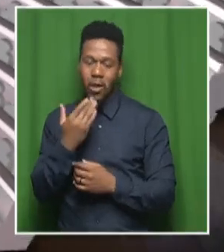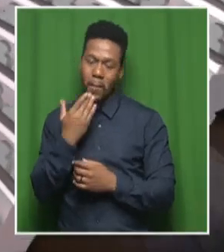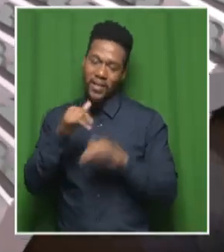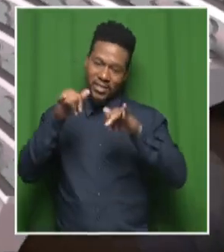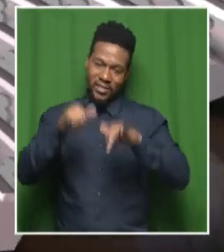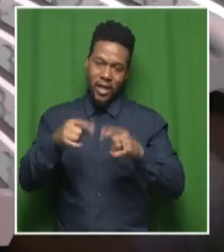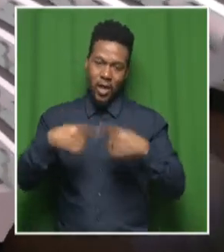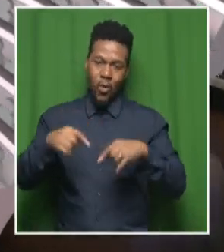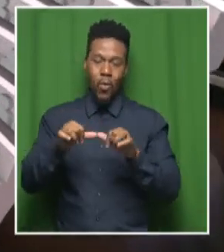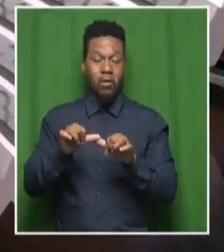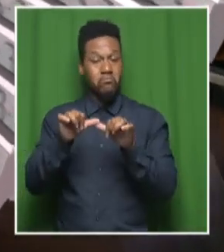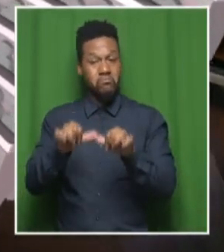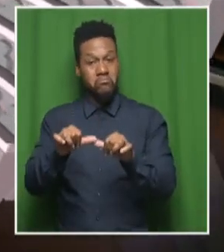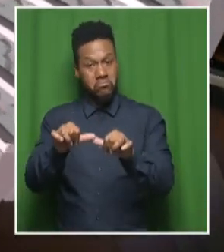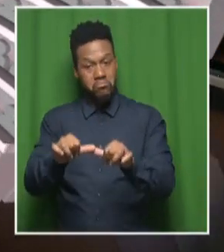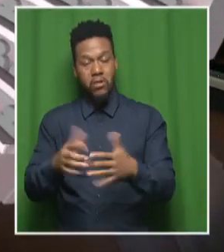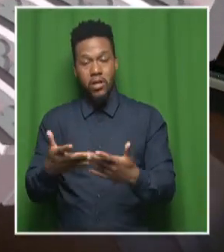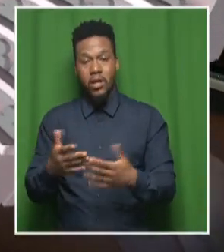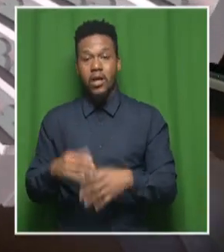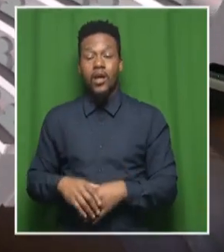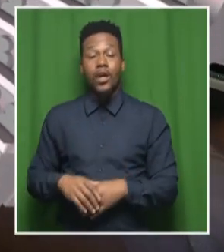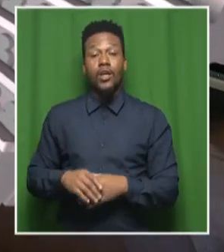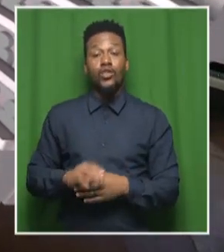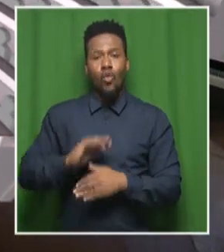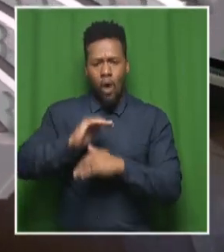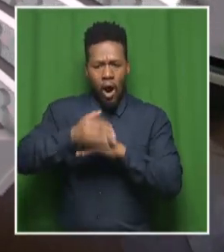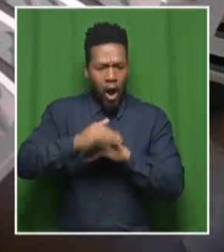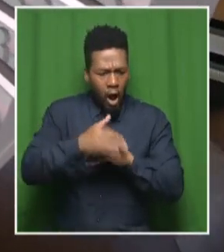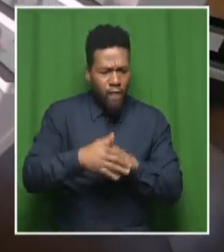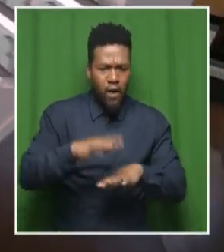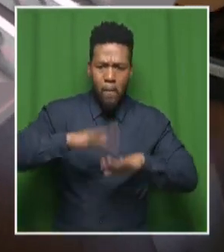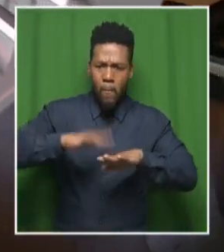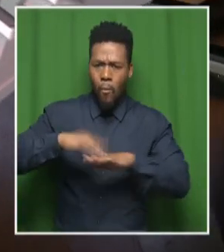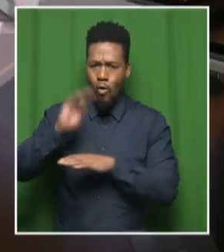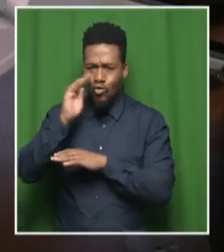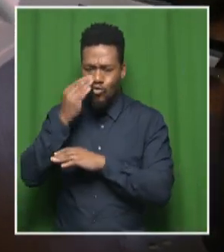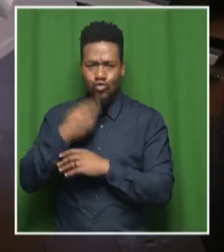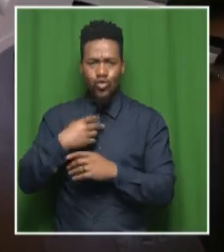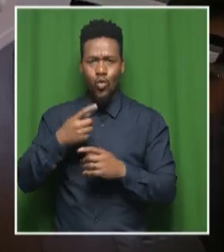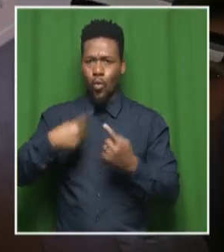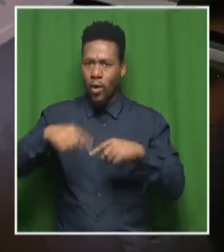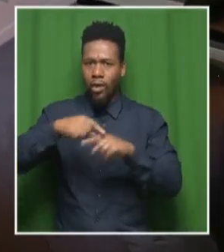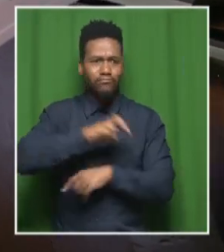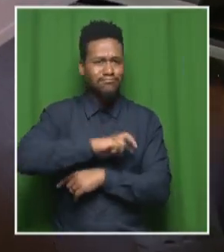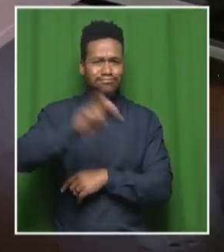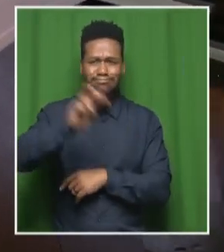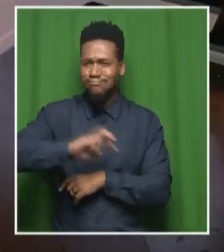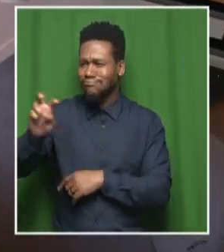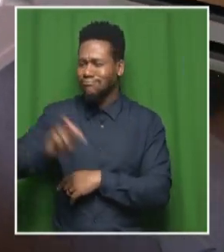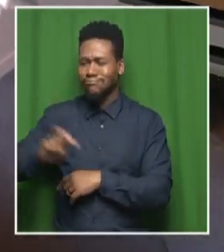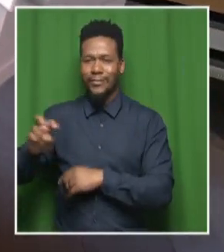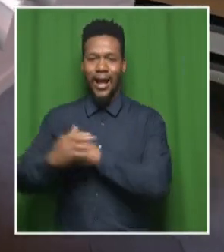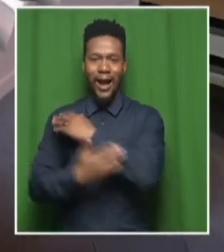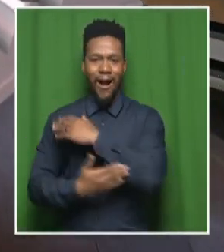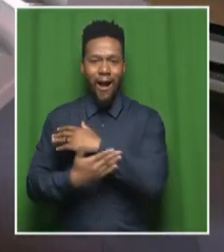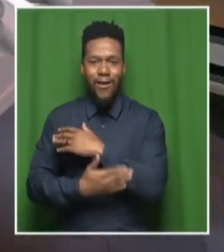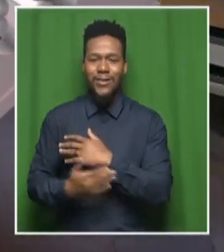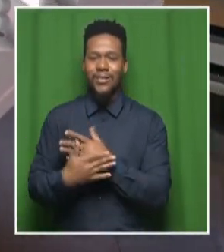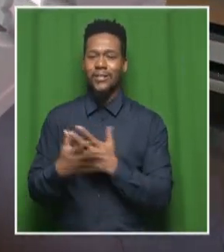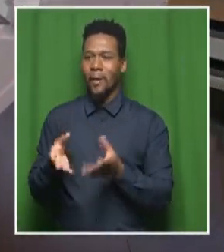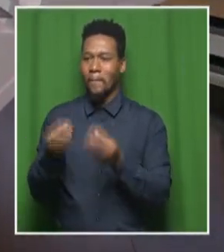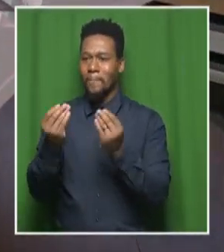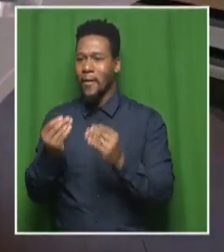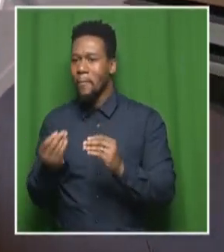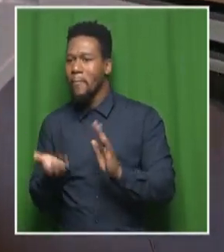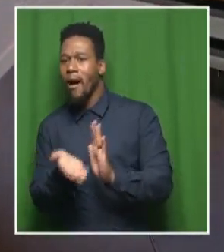We continue with our coverage across the country. We have been crisscrossing around the country, getting the latest as to what's also